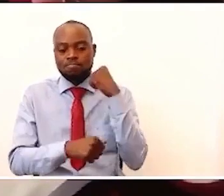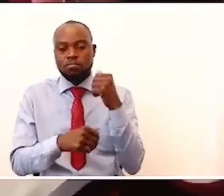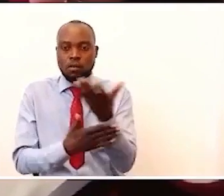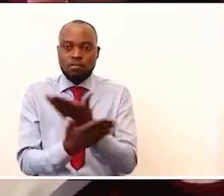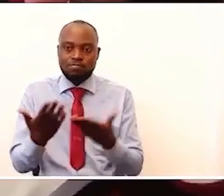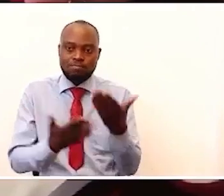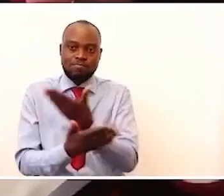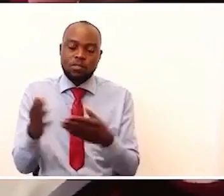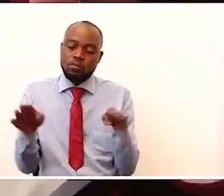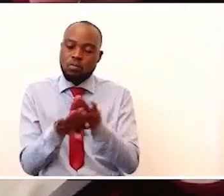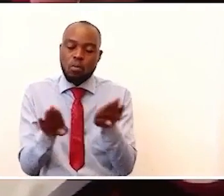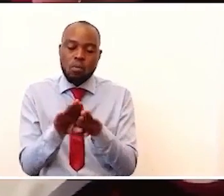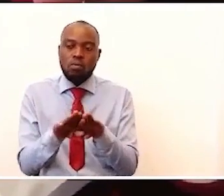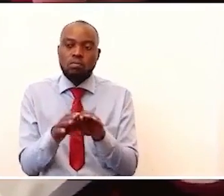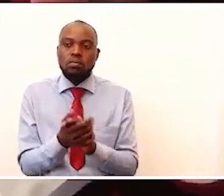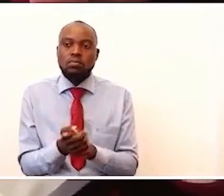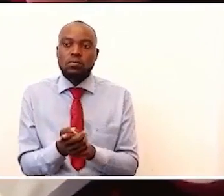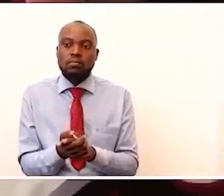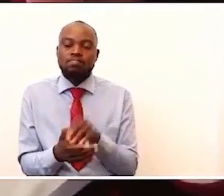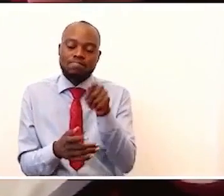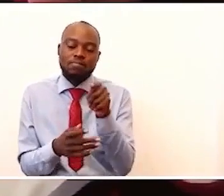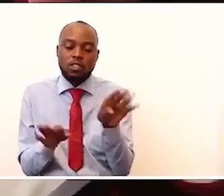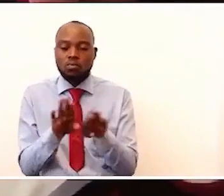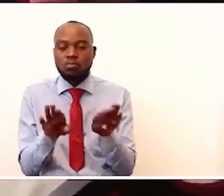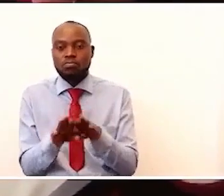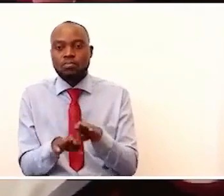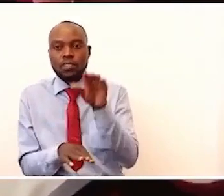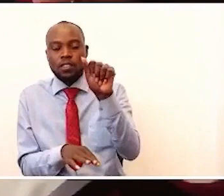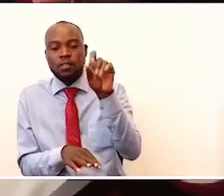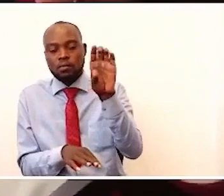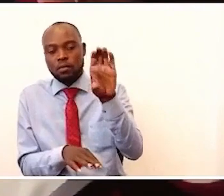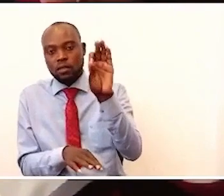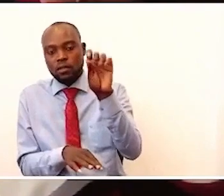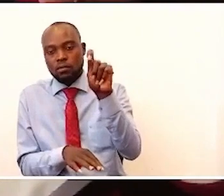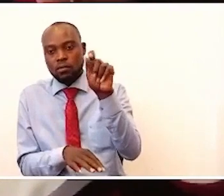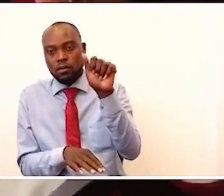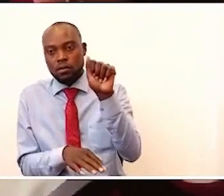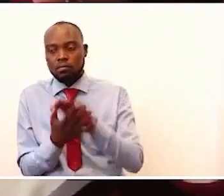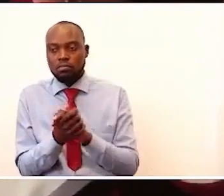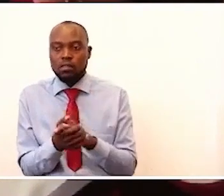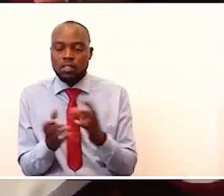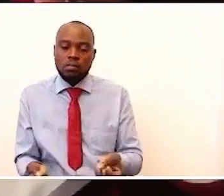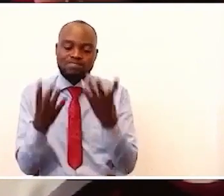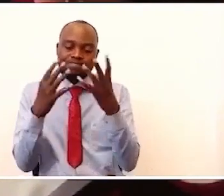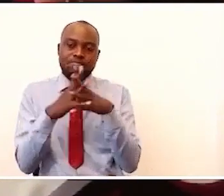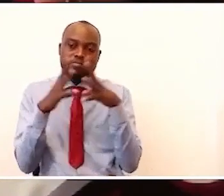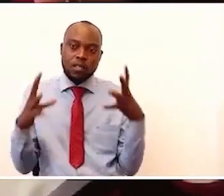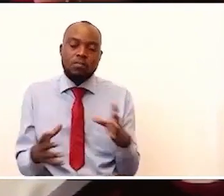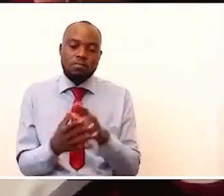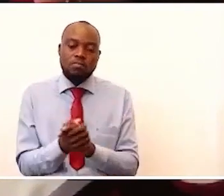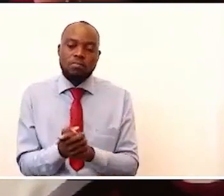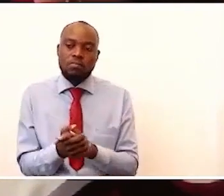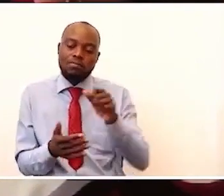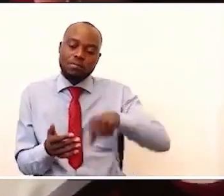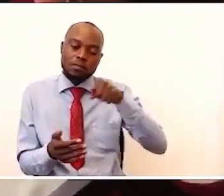discussing the same things. This is precisely what the AFCFTA is seeking to do. can we produce more among each other,